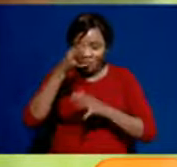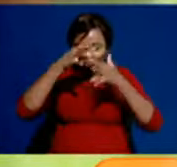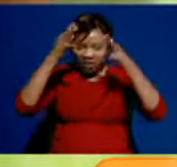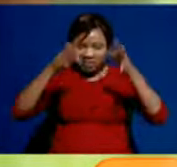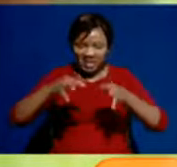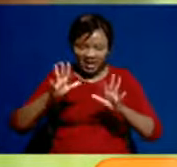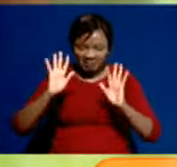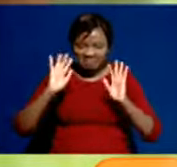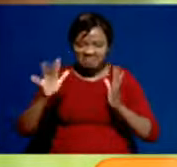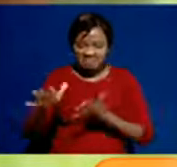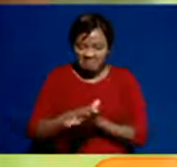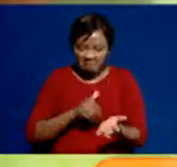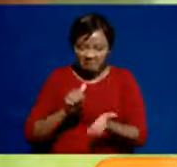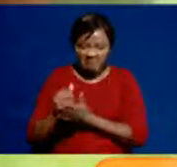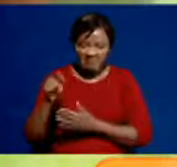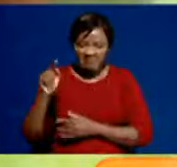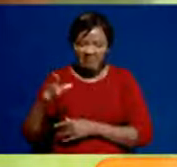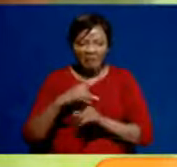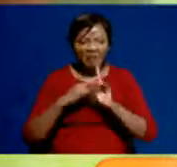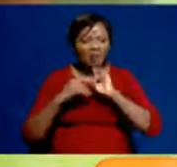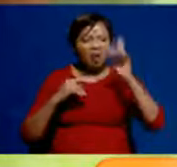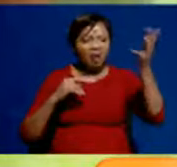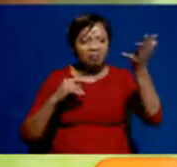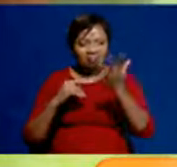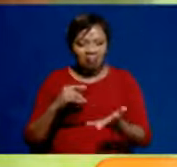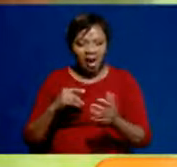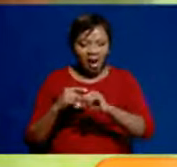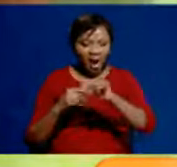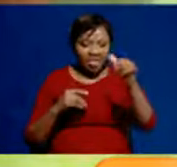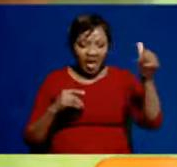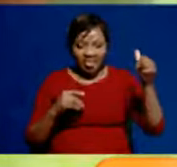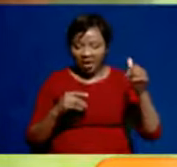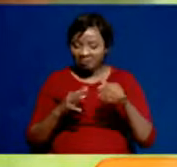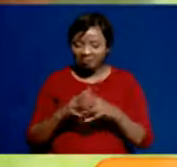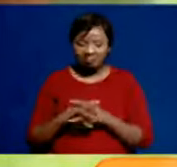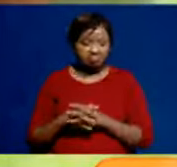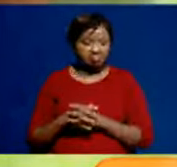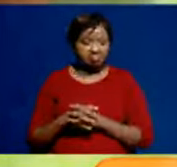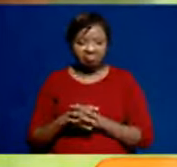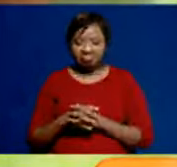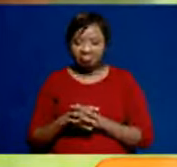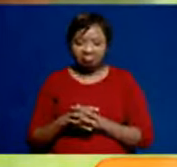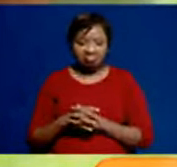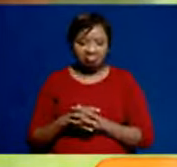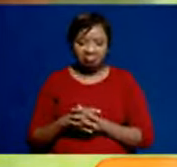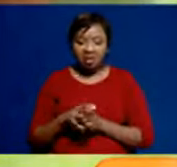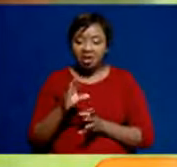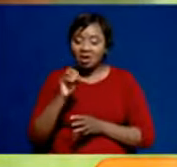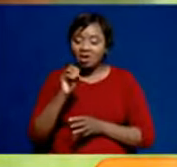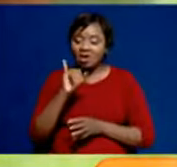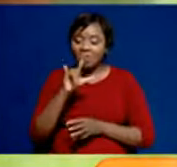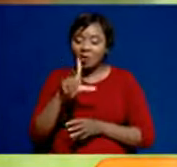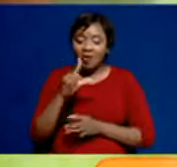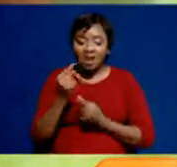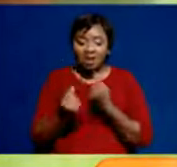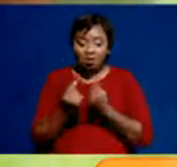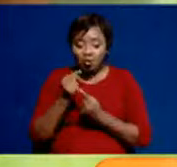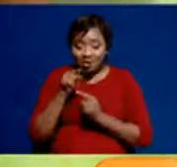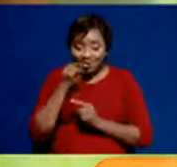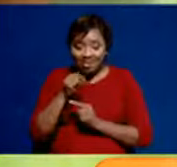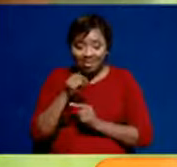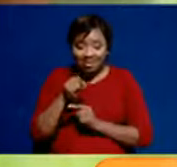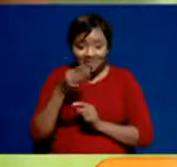edible oils, it is not to lower prices, because prices of cooking oil have not gone down. If anything,